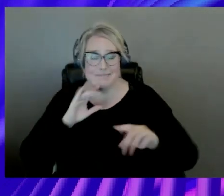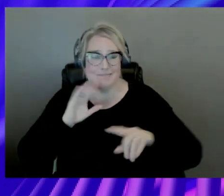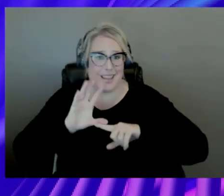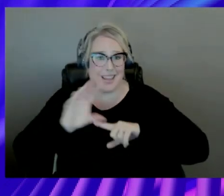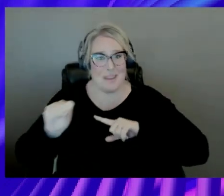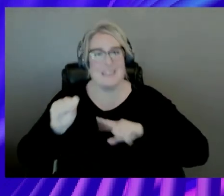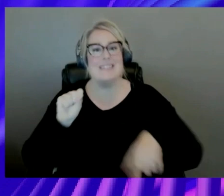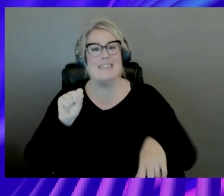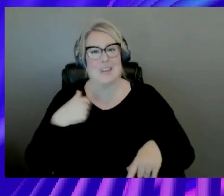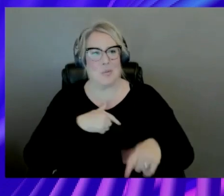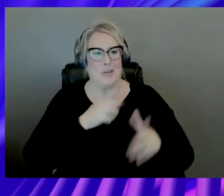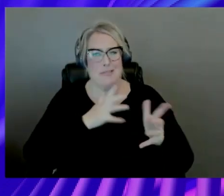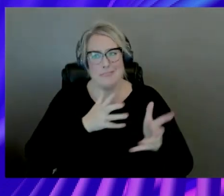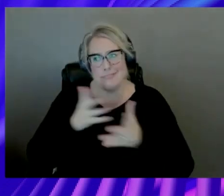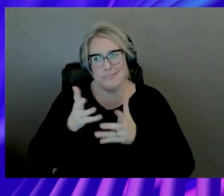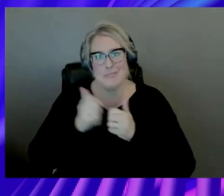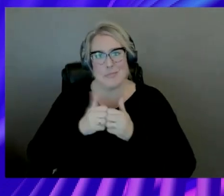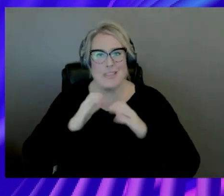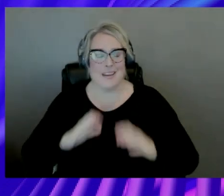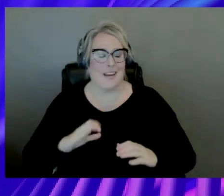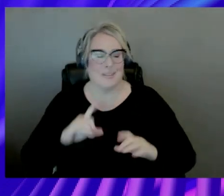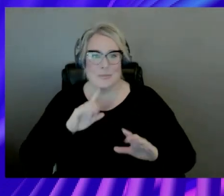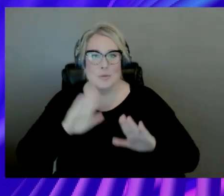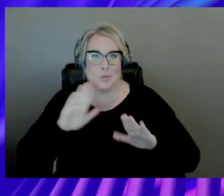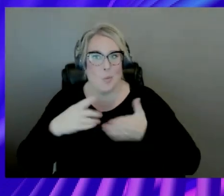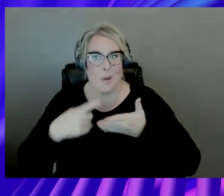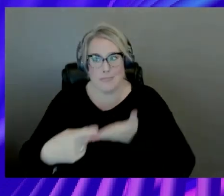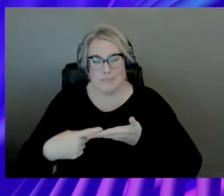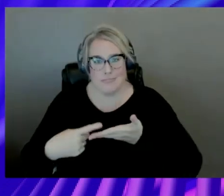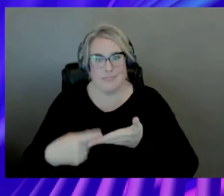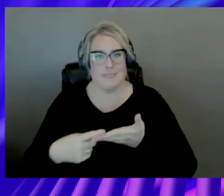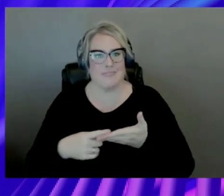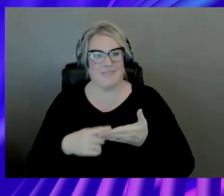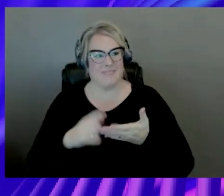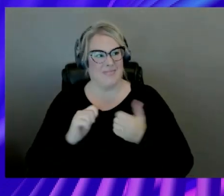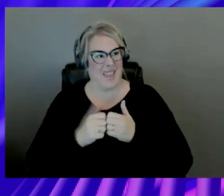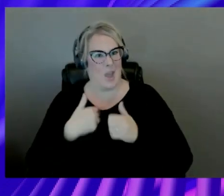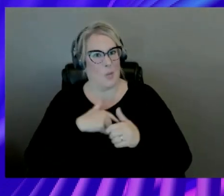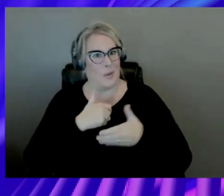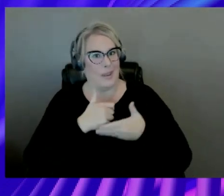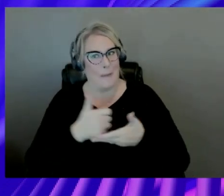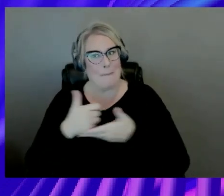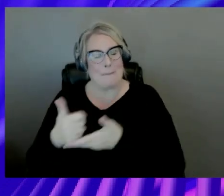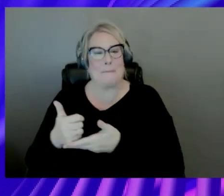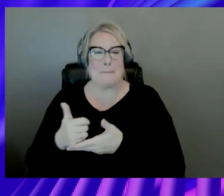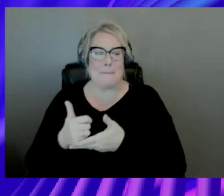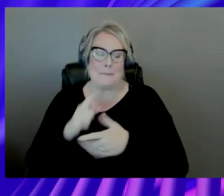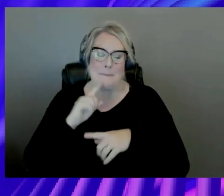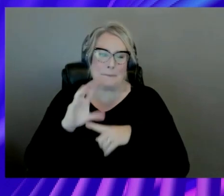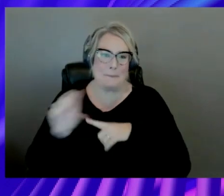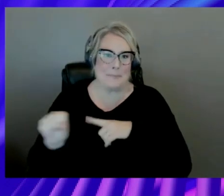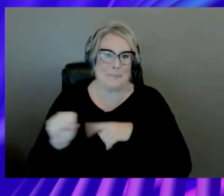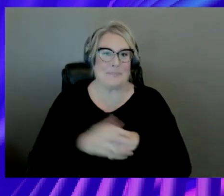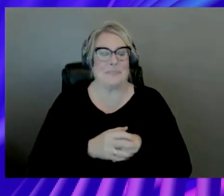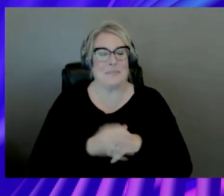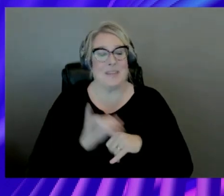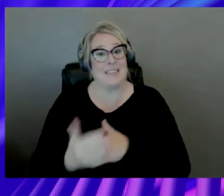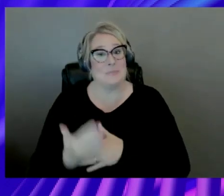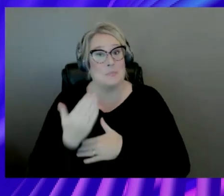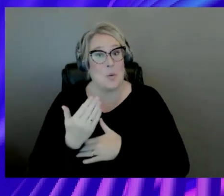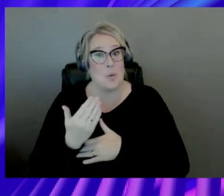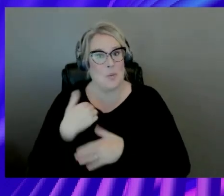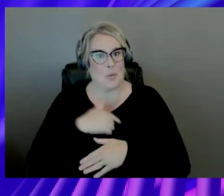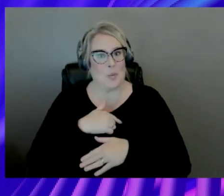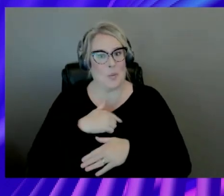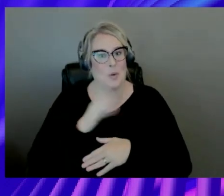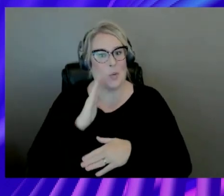with customers about how we can help them. So this morning, we're going to meet a team that